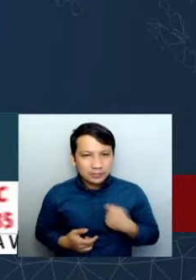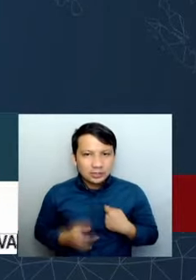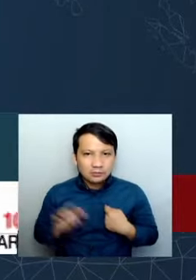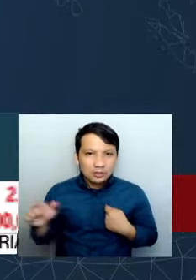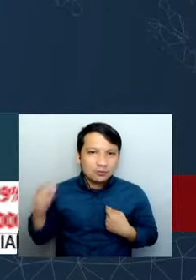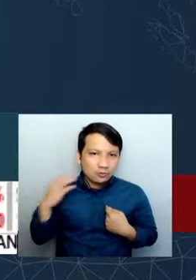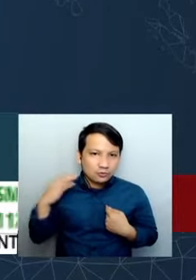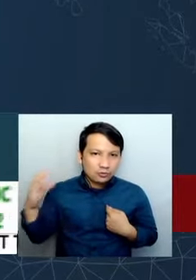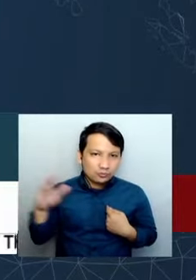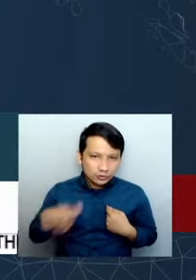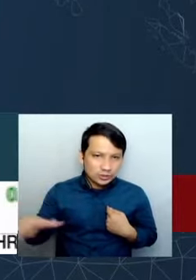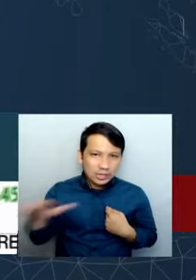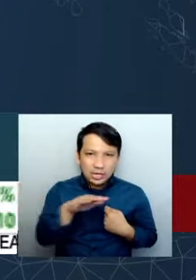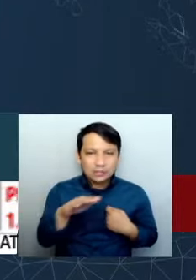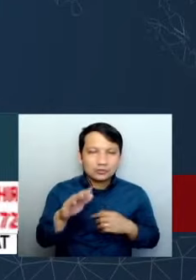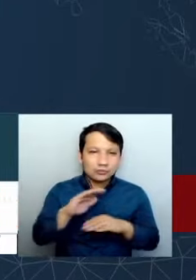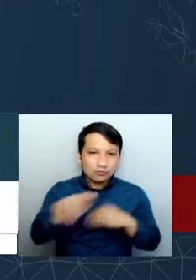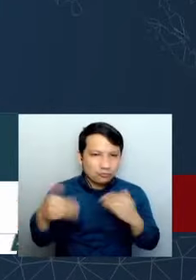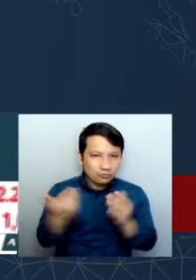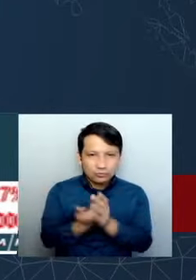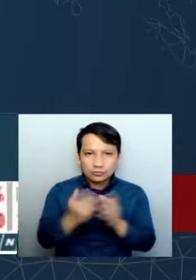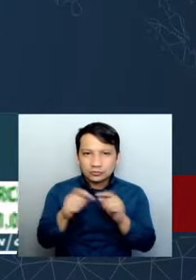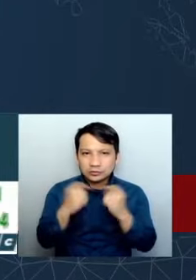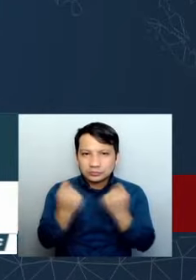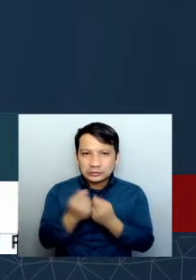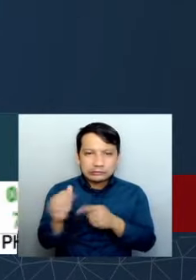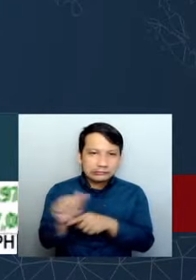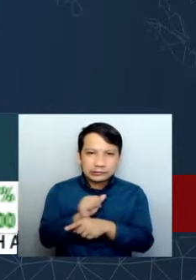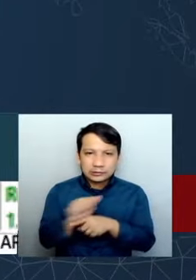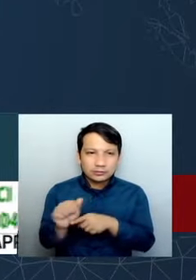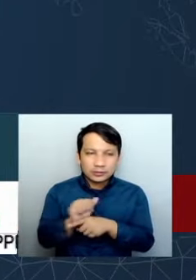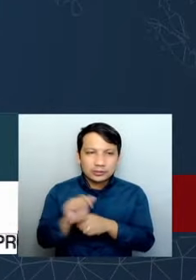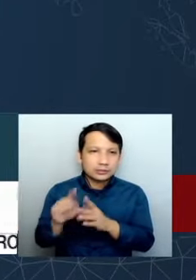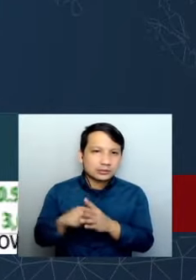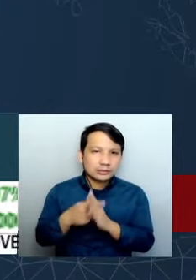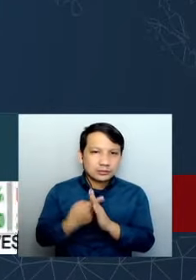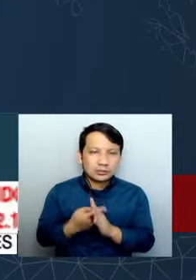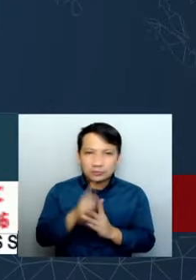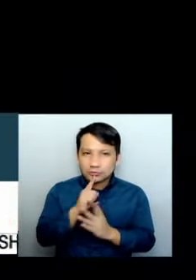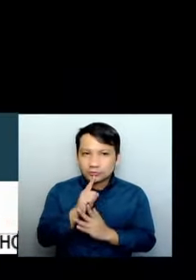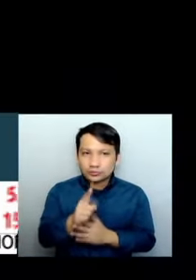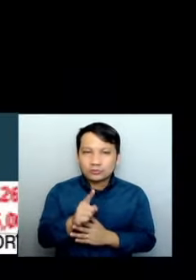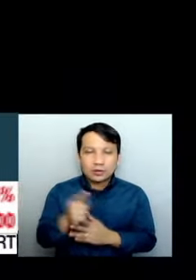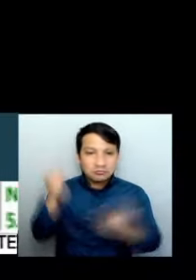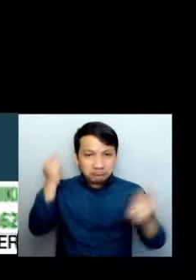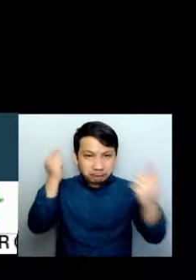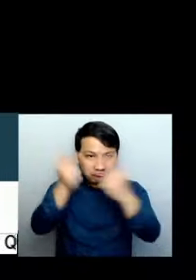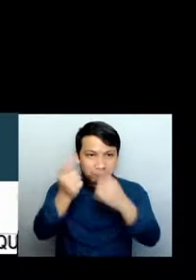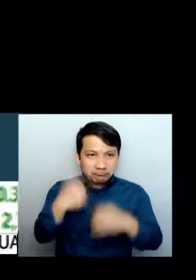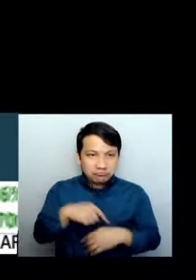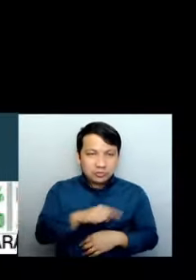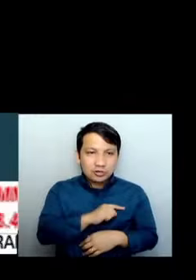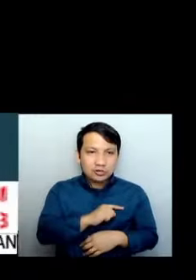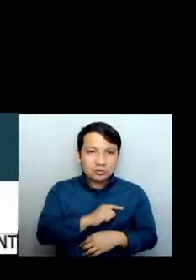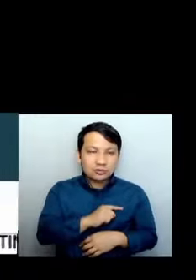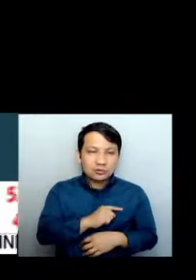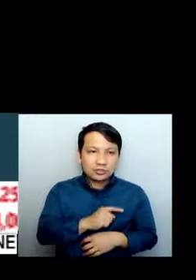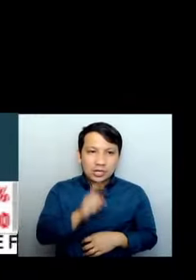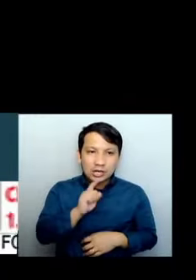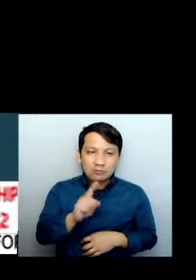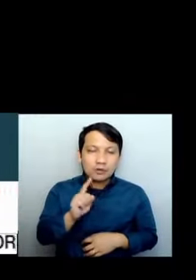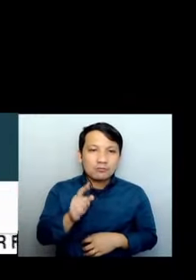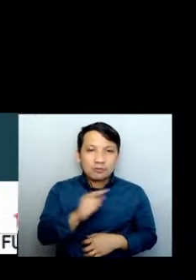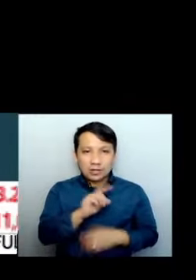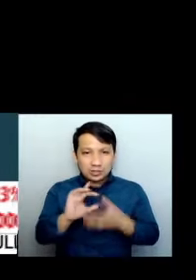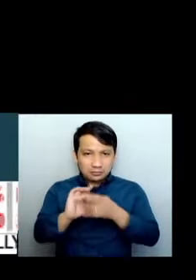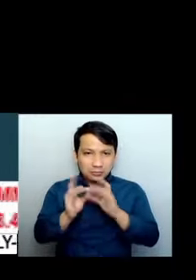kami naghirap sa training. Nung nag-umpisa sila, talagang yun na yung goal namin na may makapag-Olympics ulit. Kahit